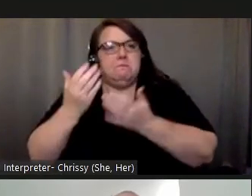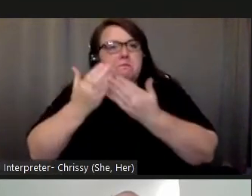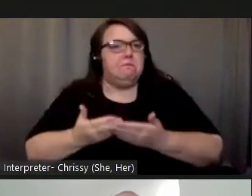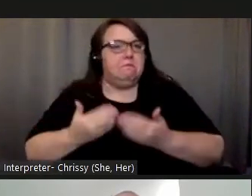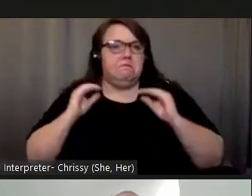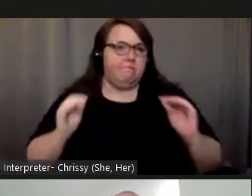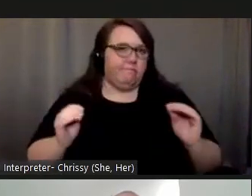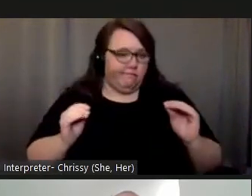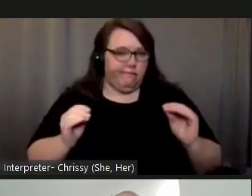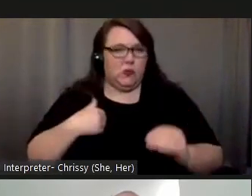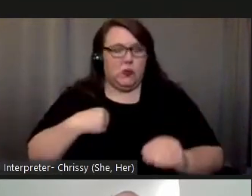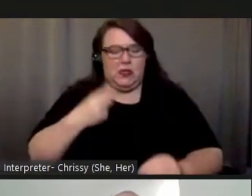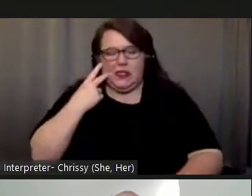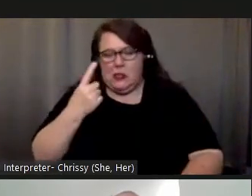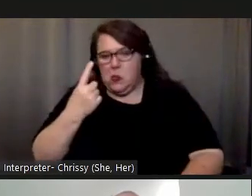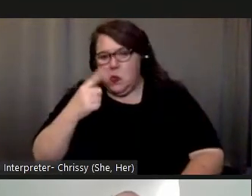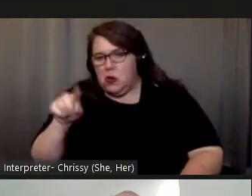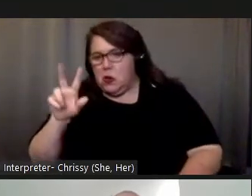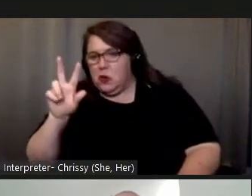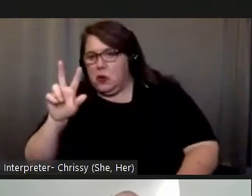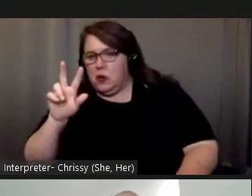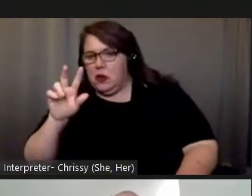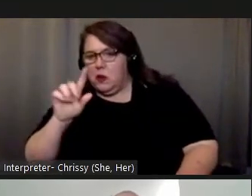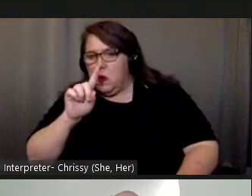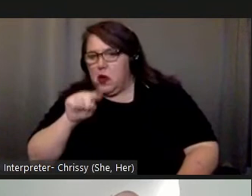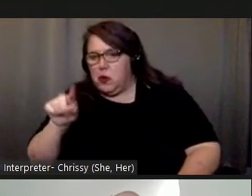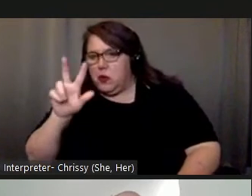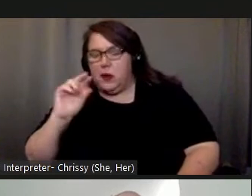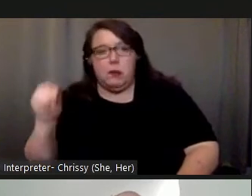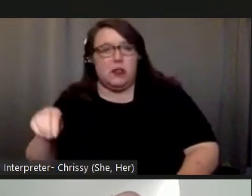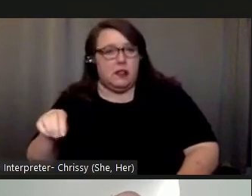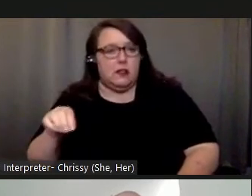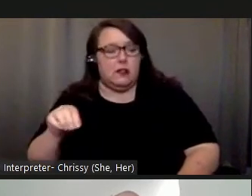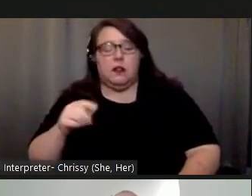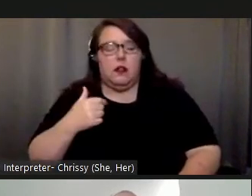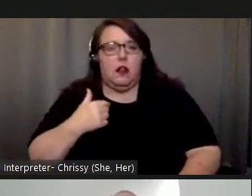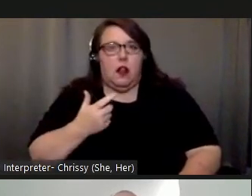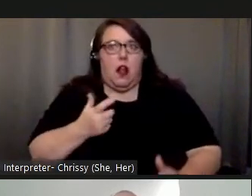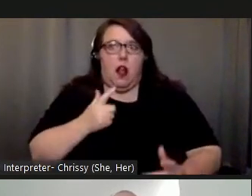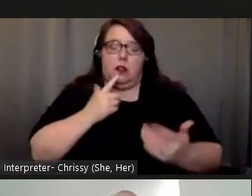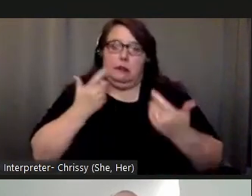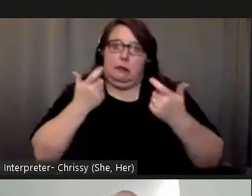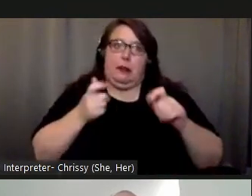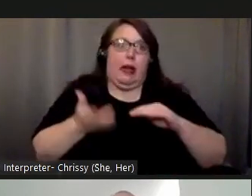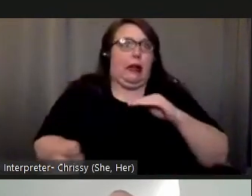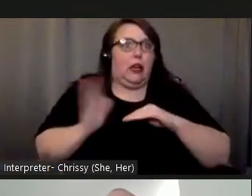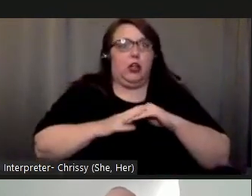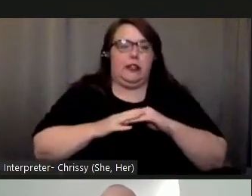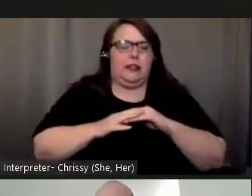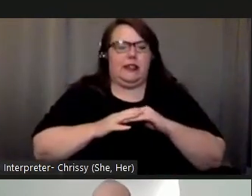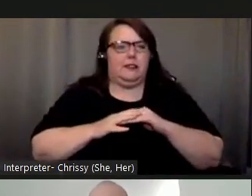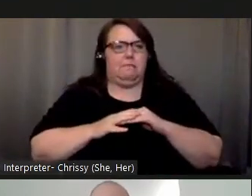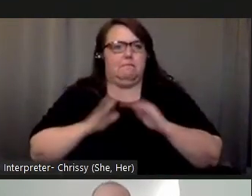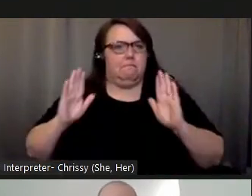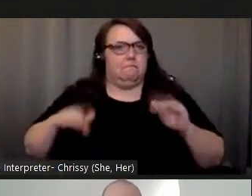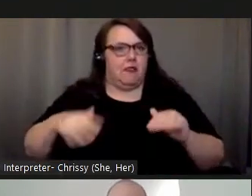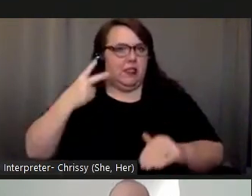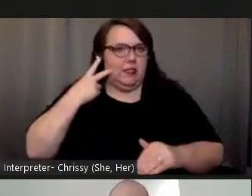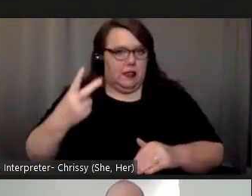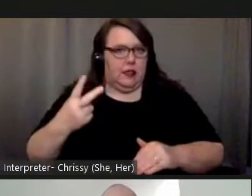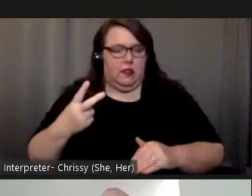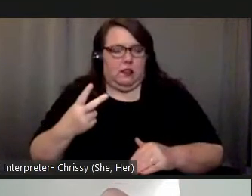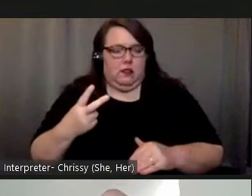the range of 1 to 3%. And so again, we haven't seen a substantial increase right now that would lead me to believe that specifically